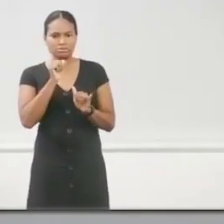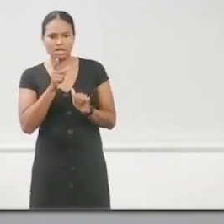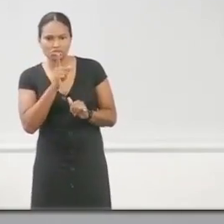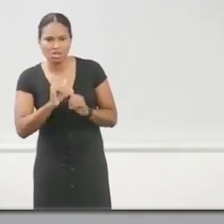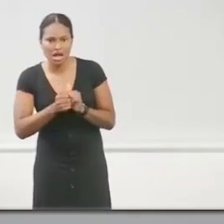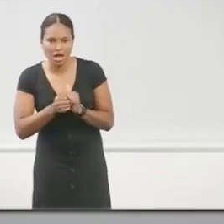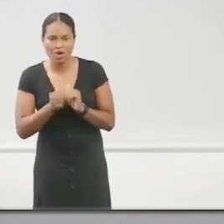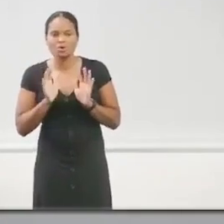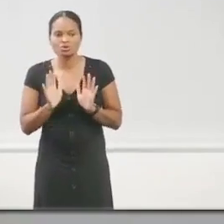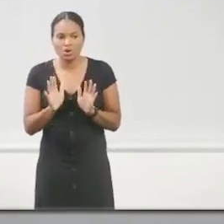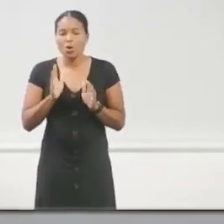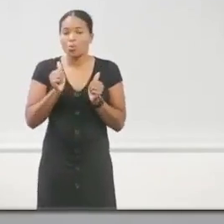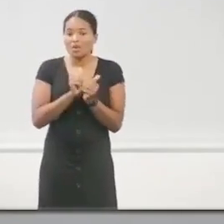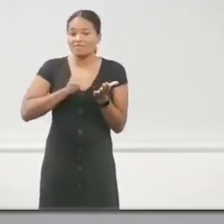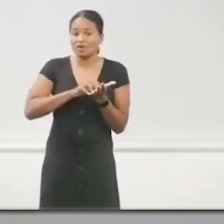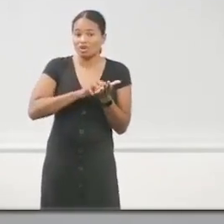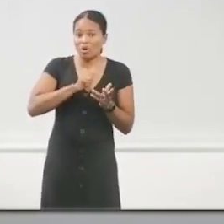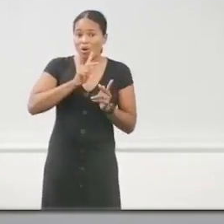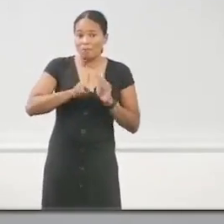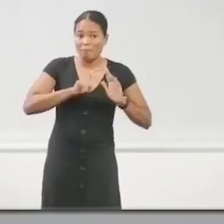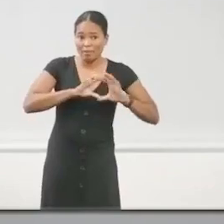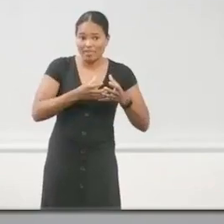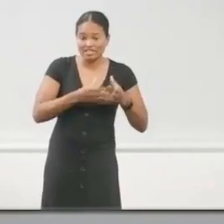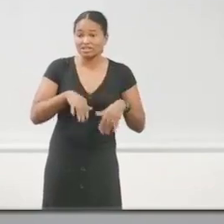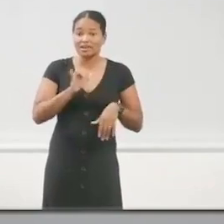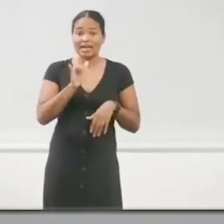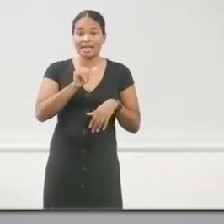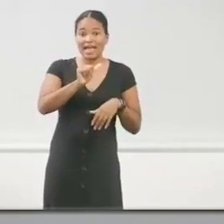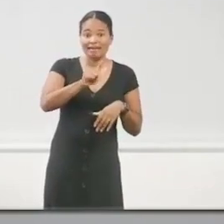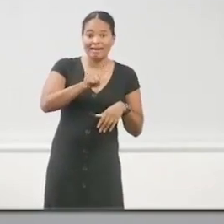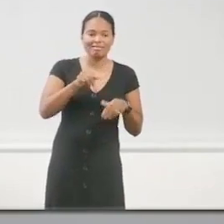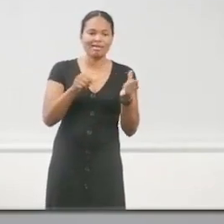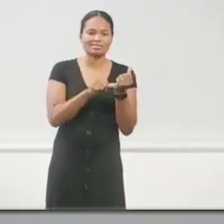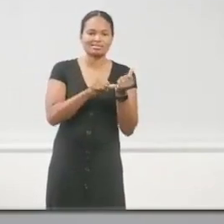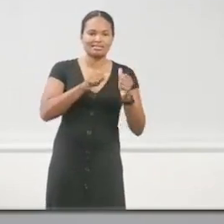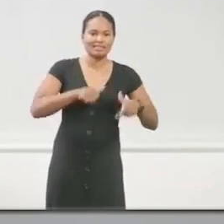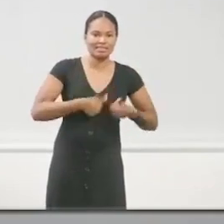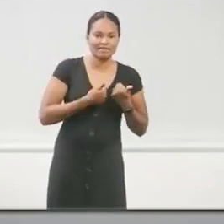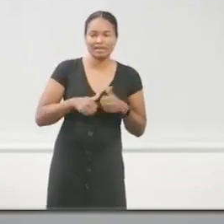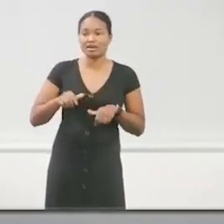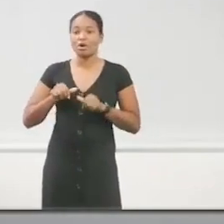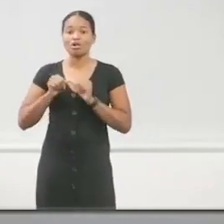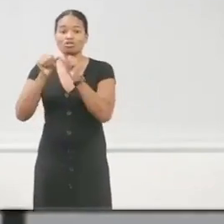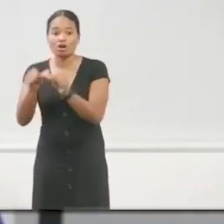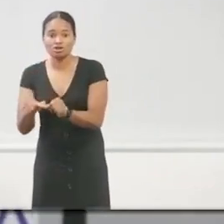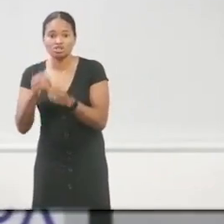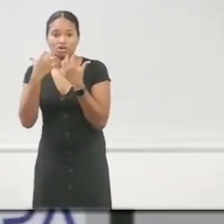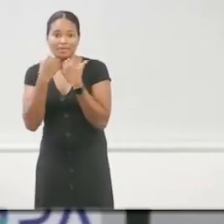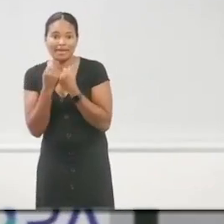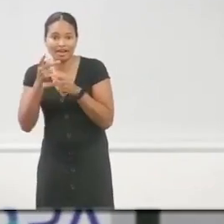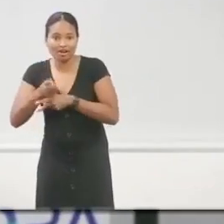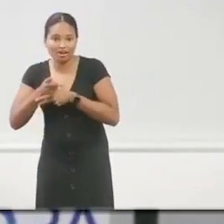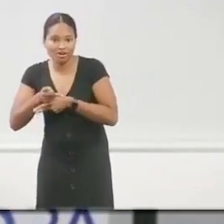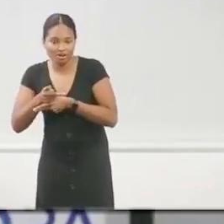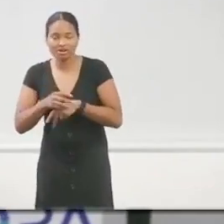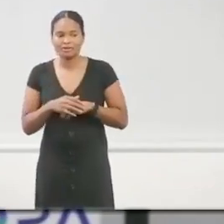here today, assisted living, long-term care. We've got representatives here from a long-term care association,